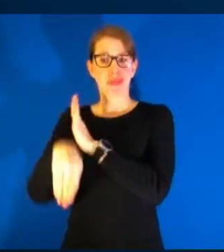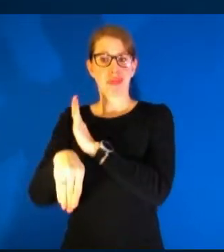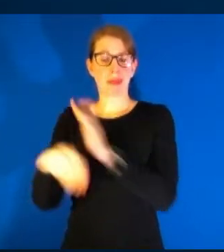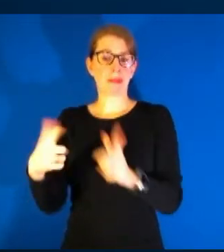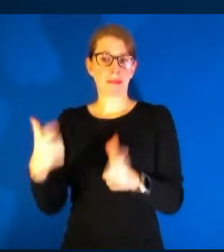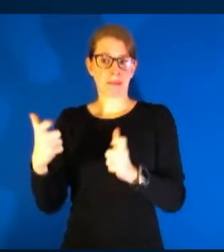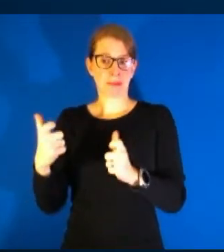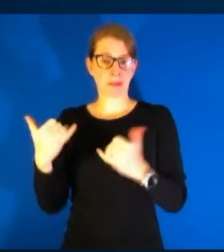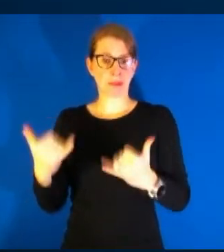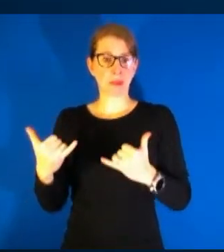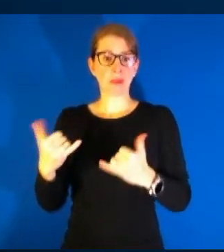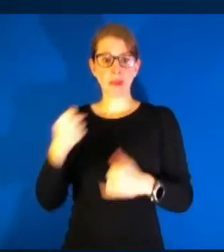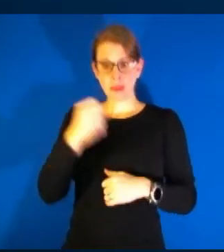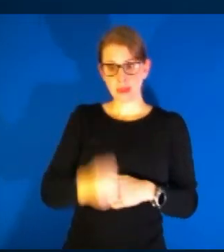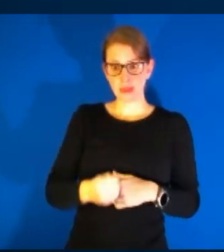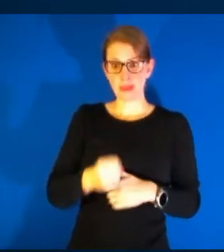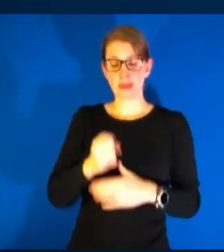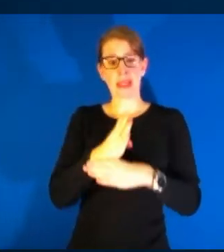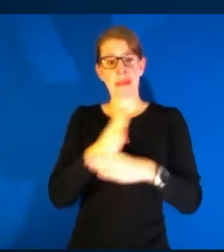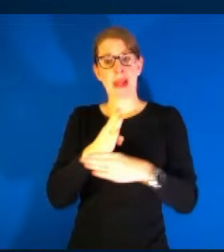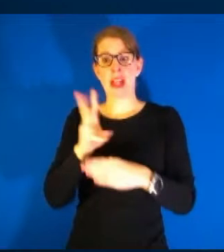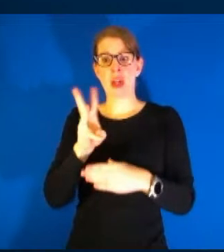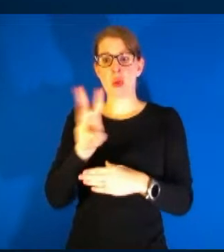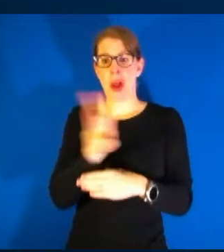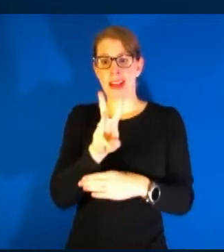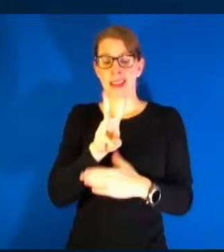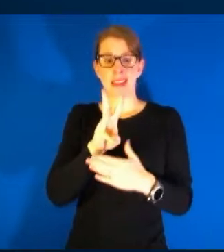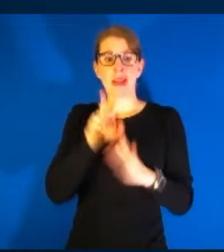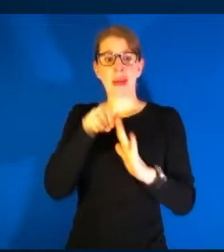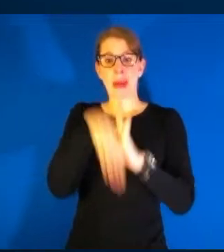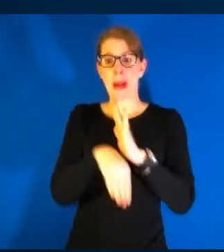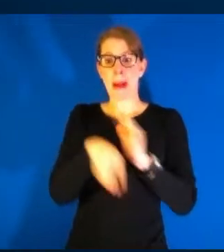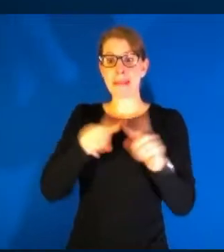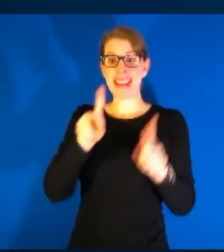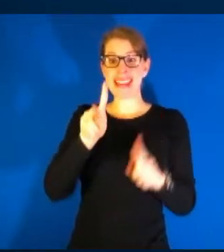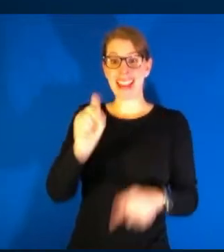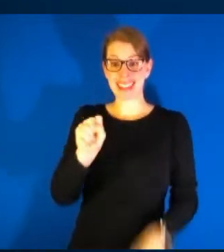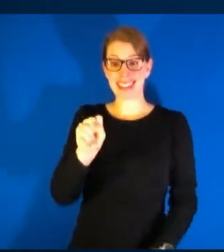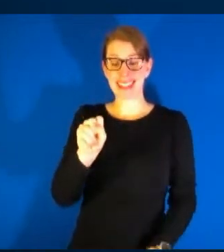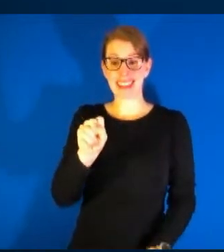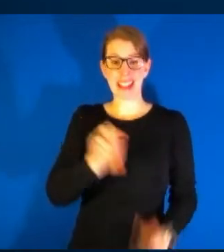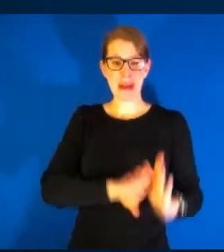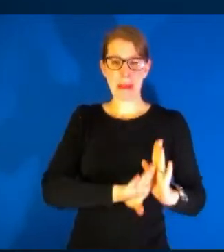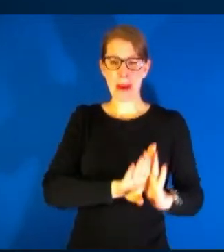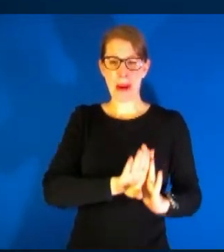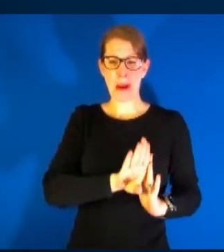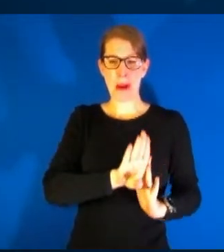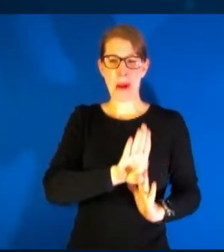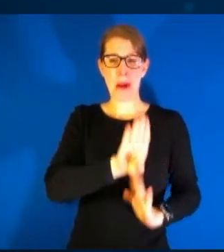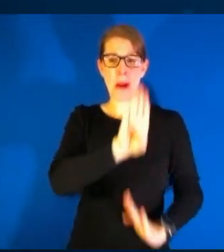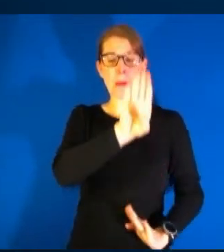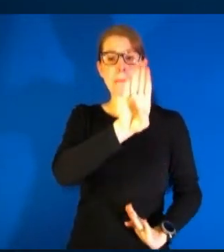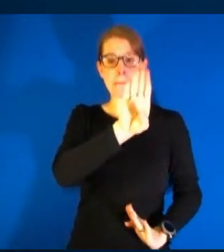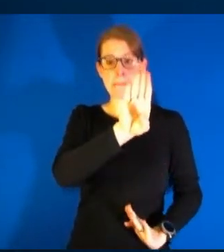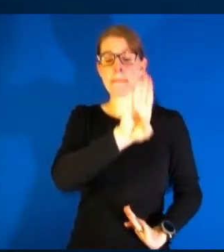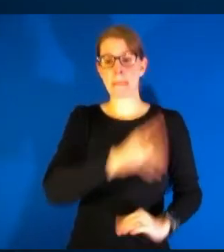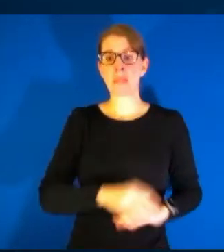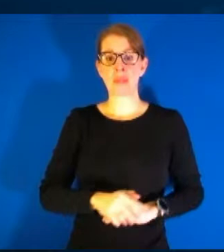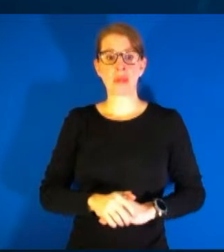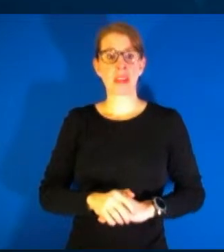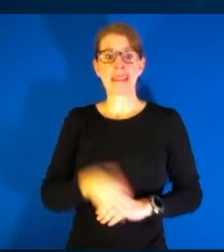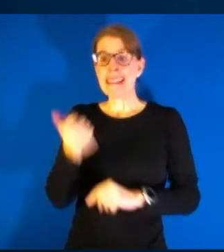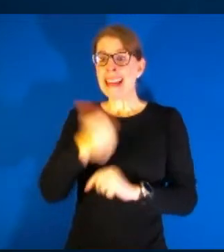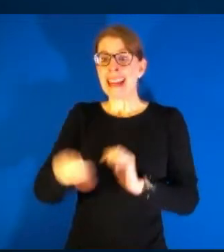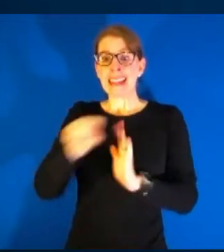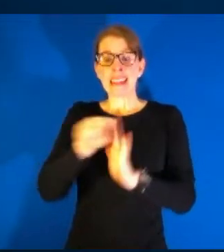at the South and Midwest, those areas are also dropping. But if you look at Kansas, highest increasing rate of any state